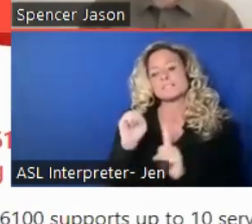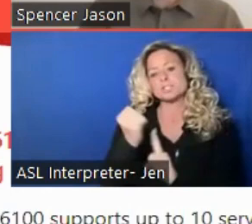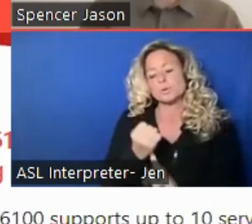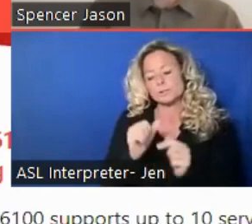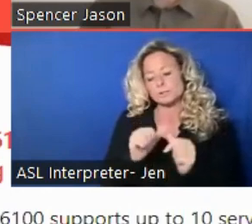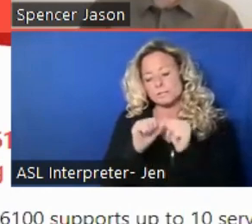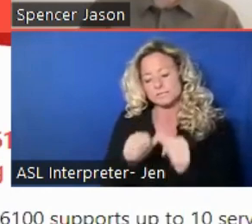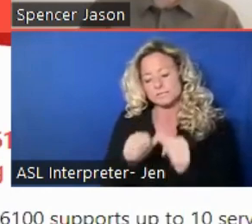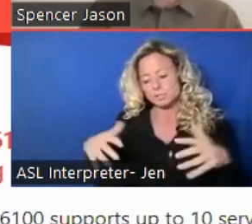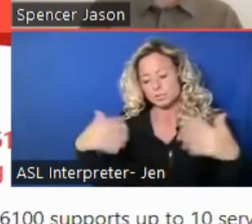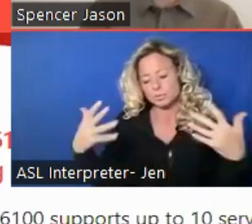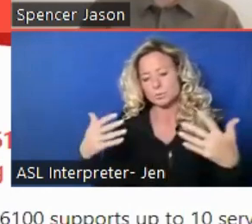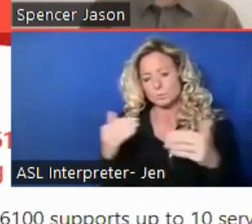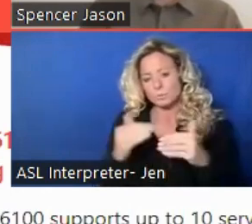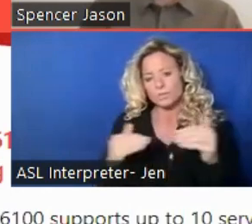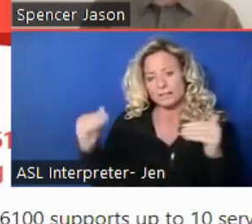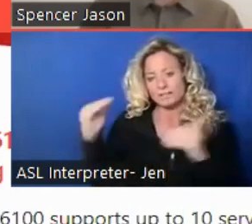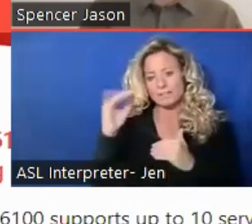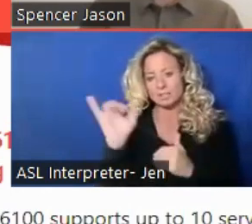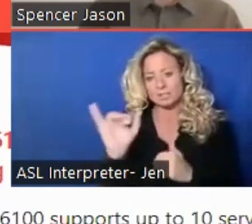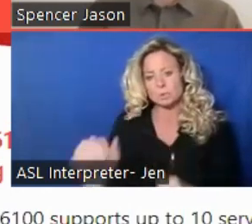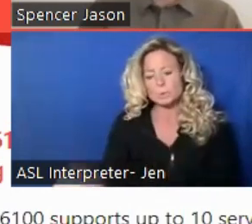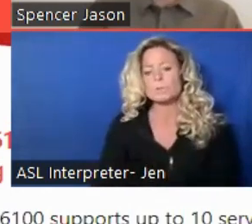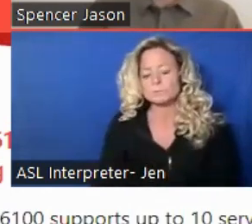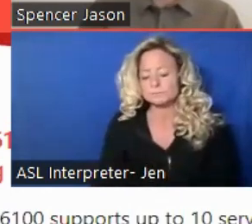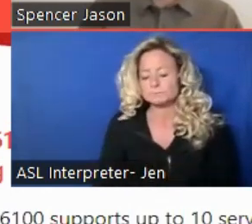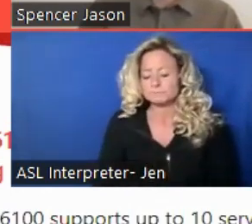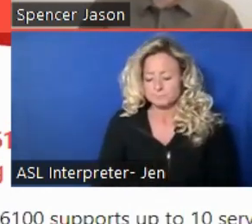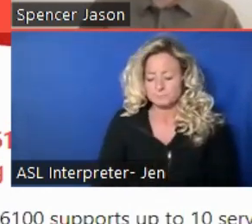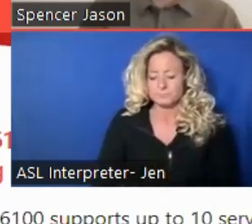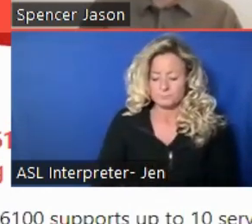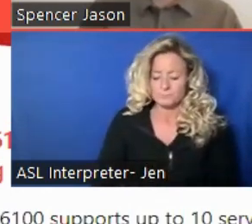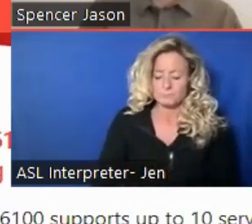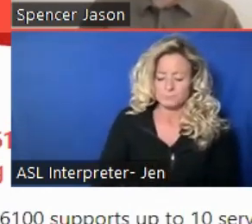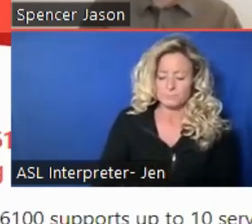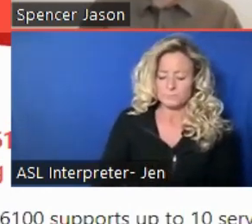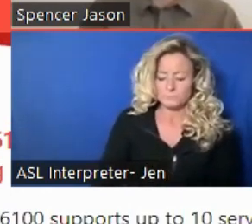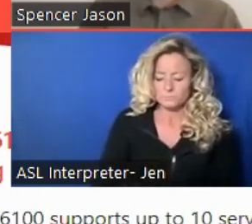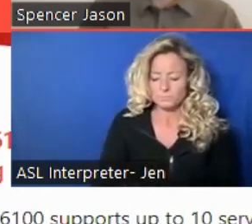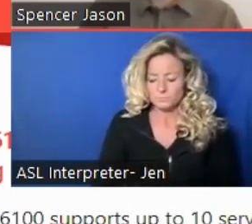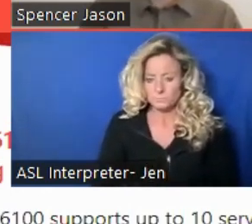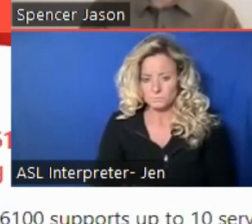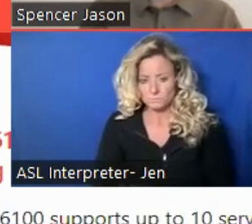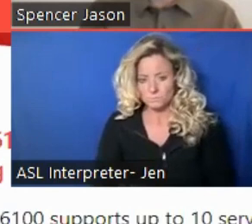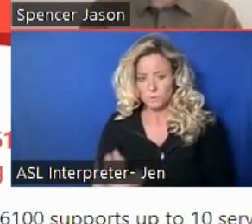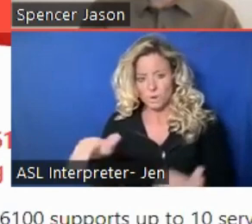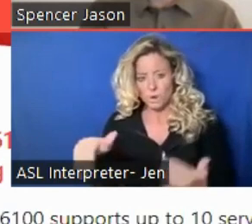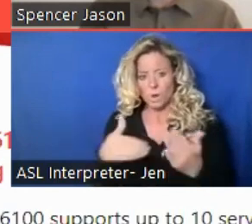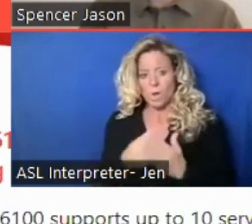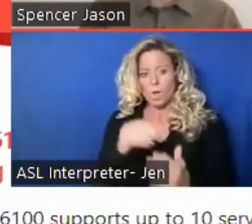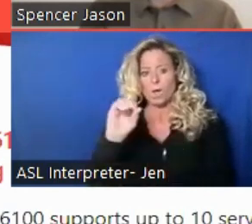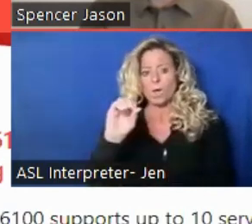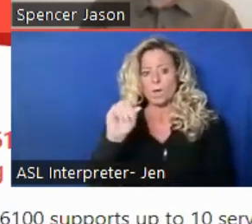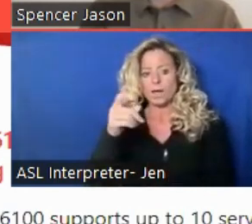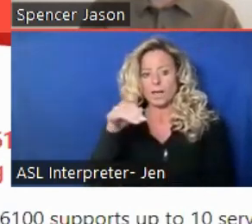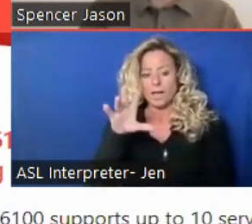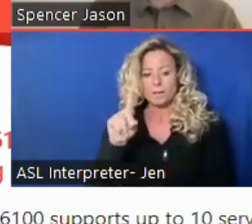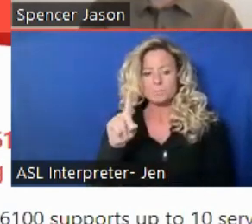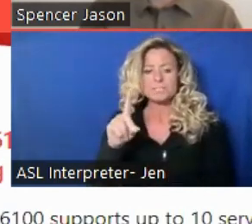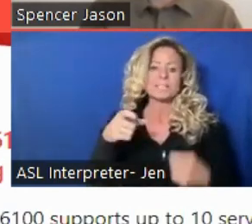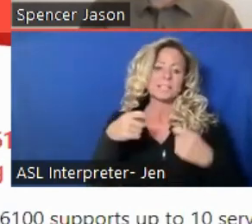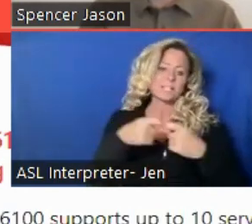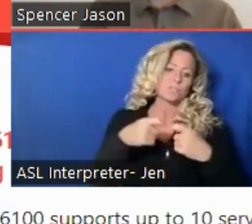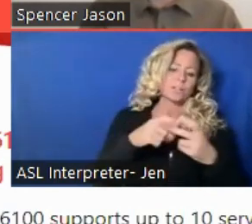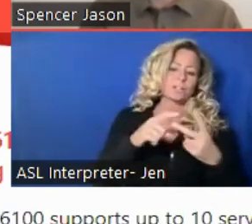continually advance as well. So it's a bunch of stuff. Optical electronics, all different fuel sources.